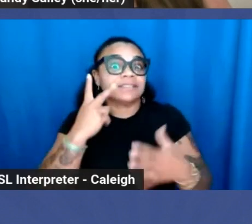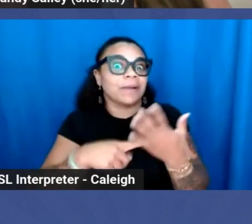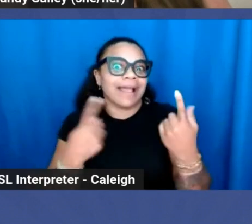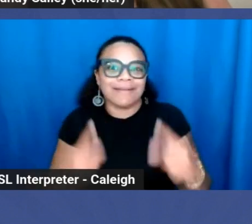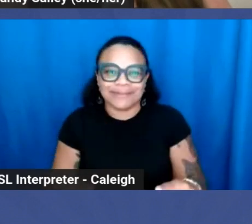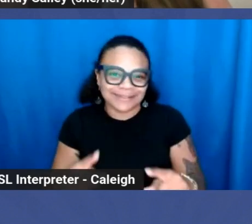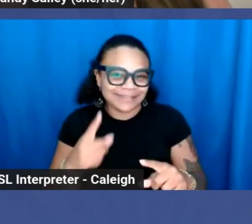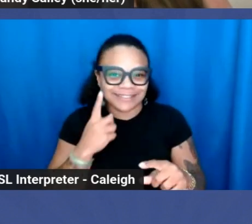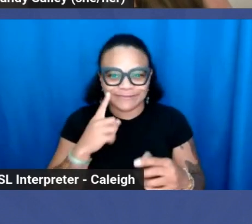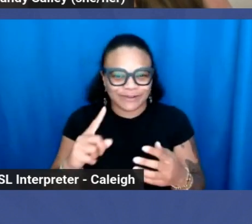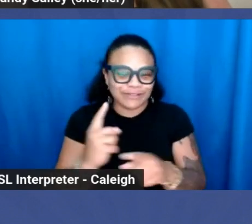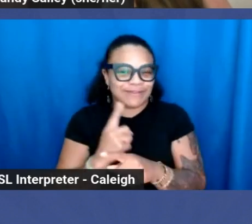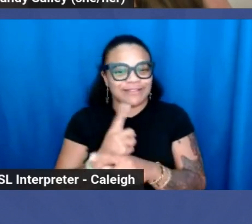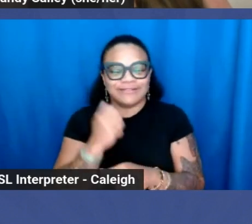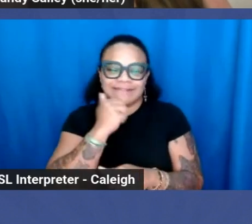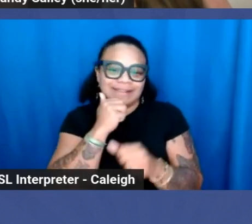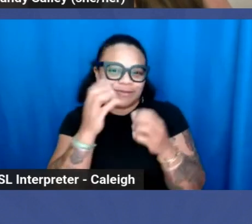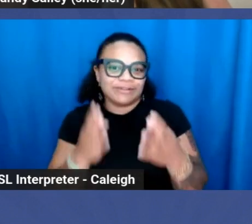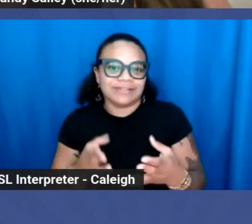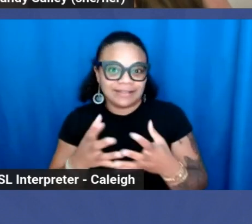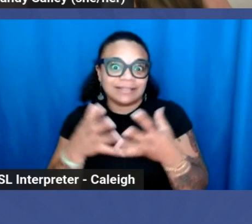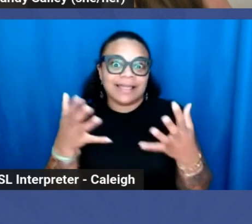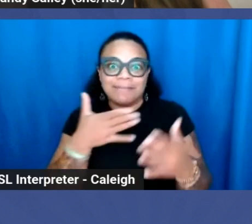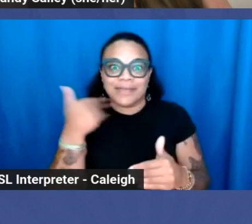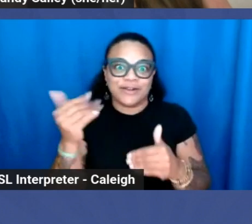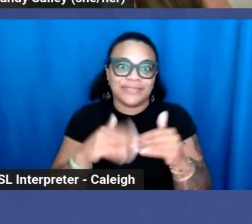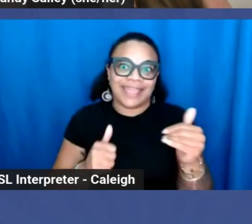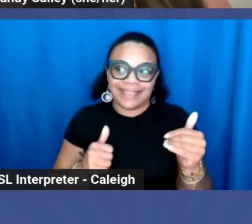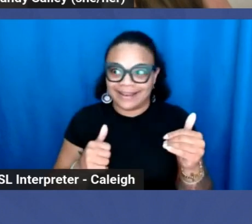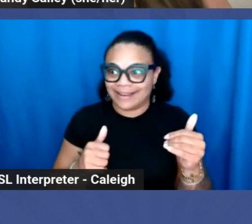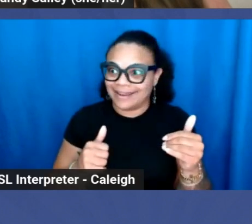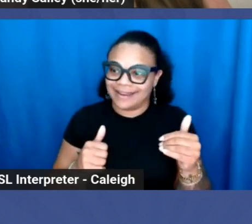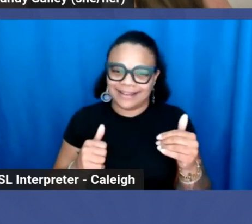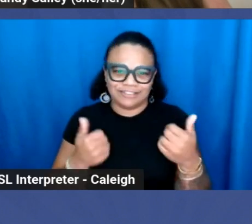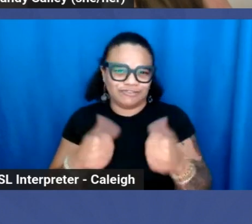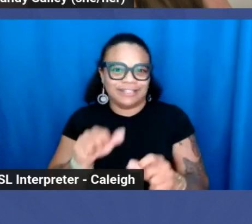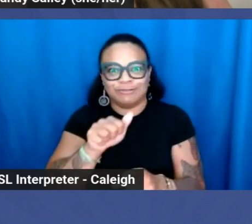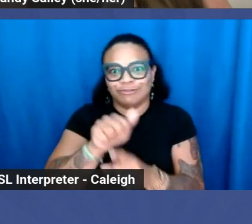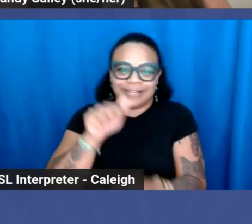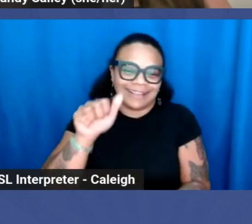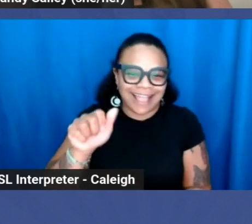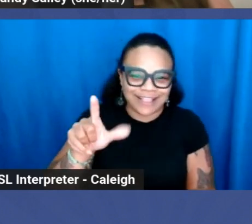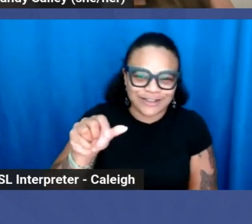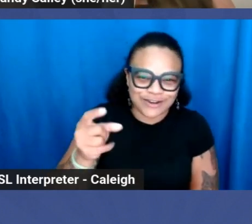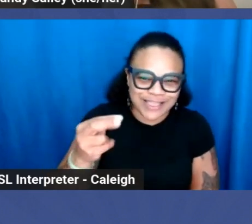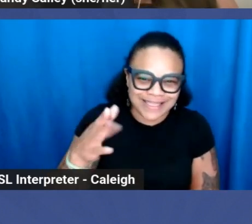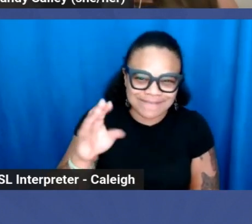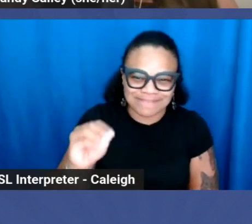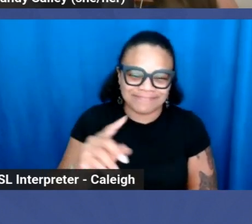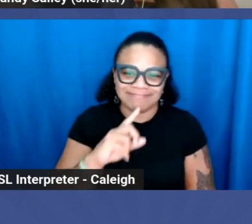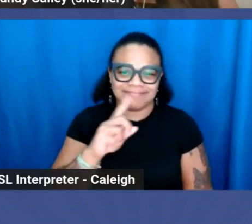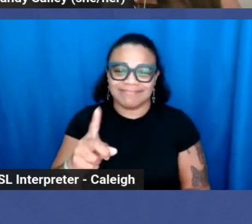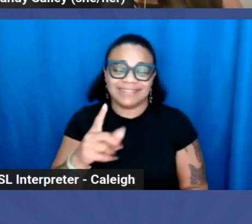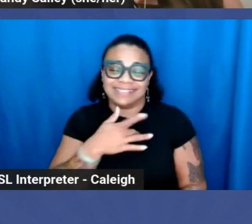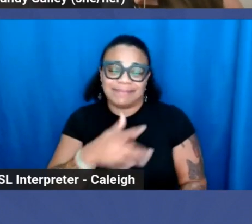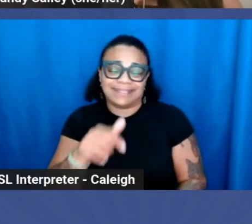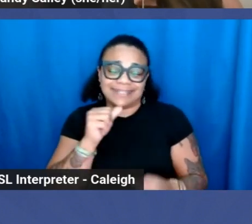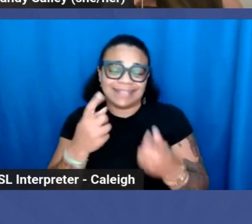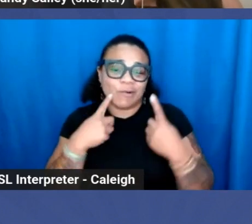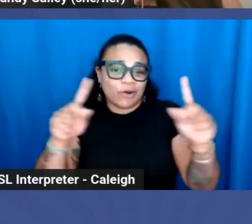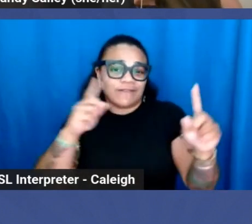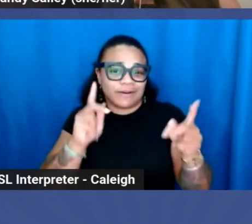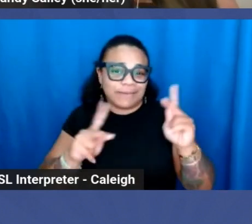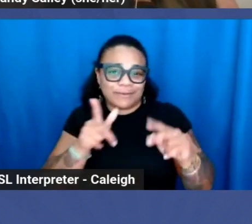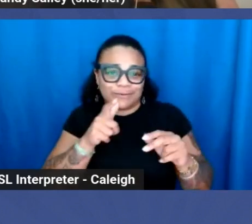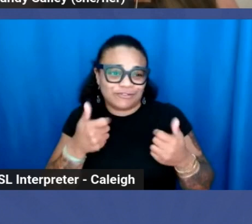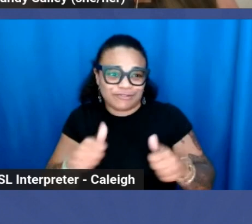For the everyday person is much better than like getting it and trying to trick the algorithm. I mean, it's not even fruitful for people who try to do it every